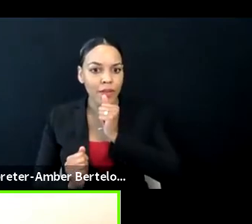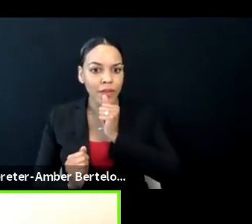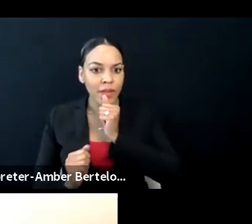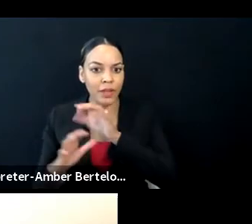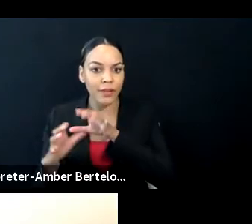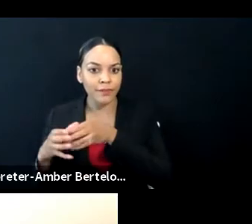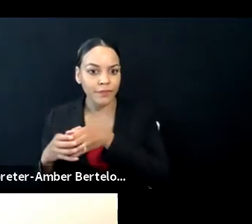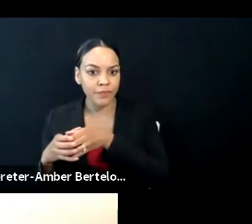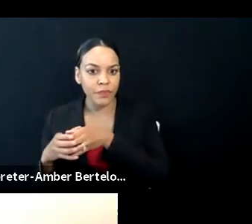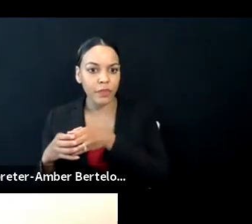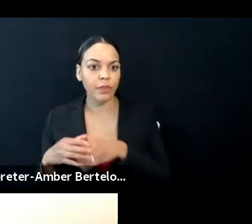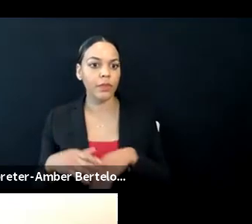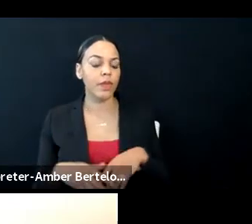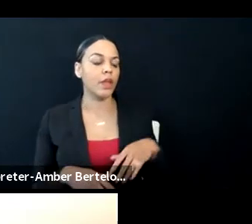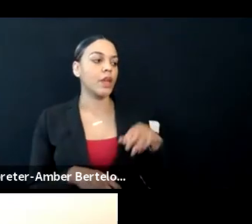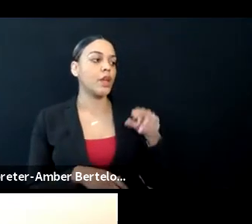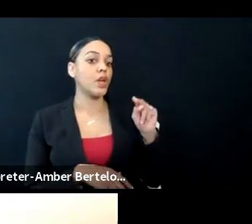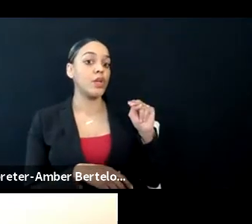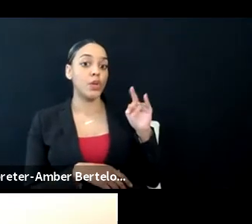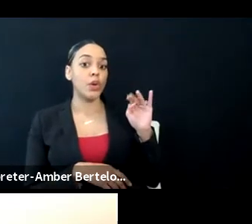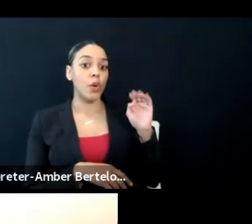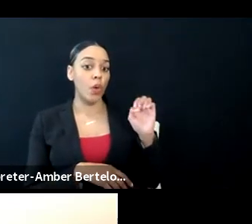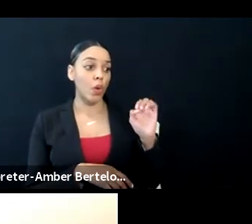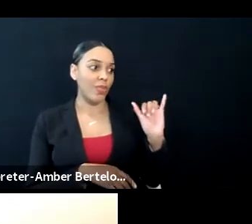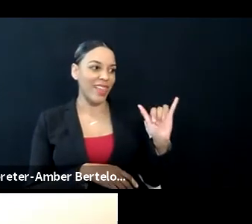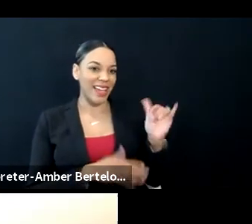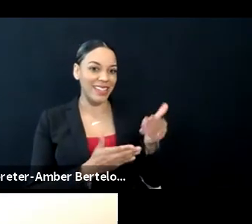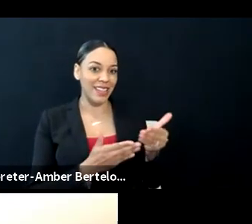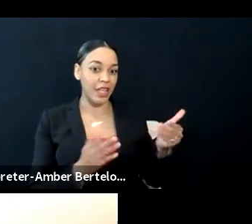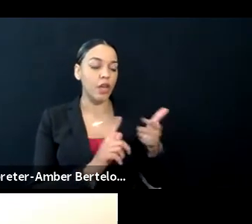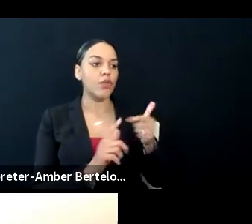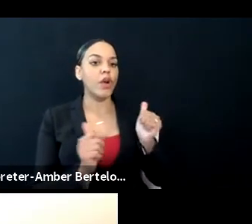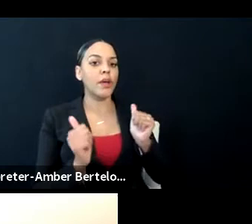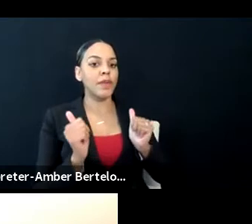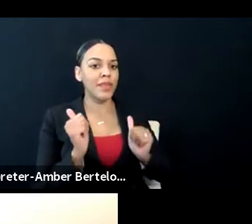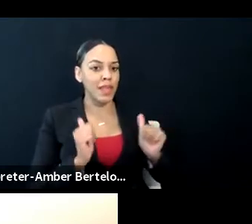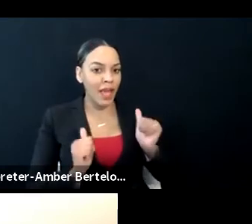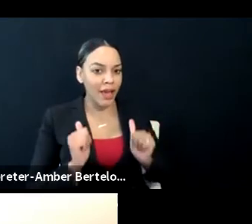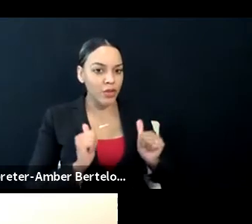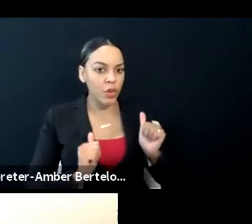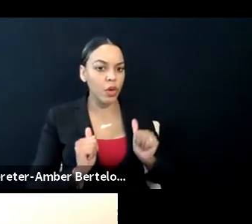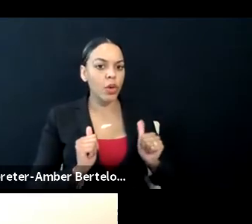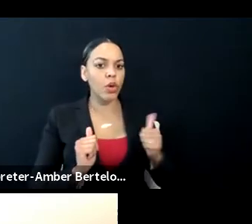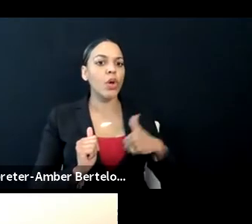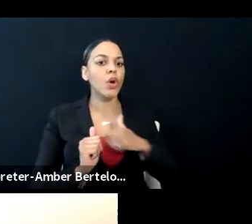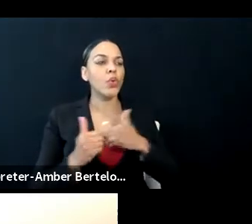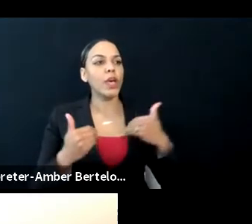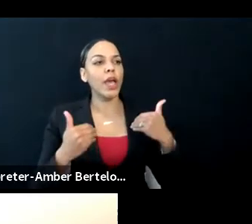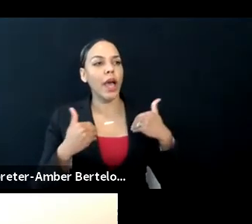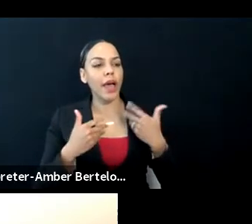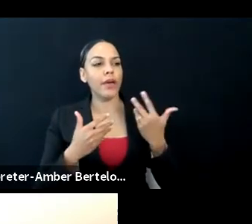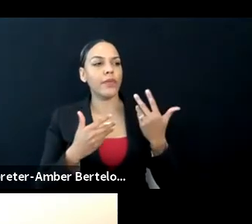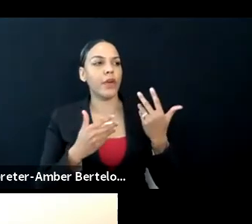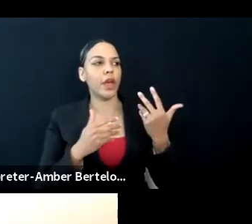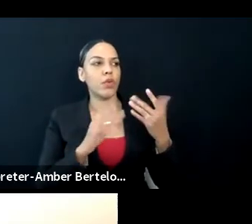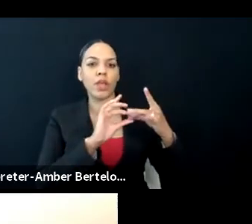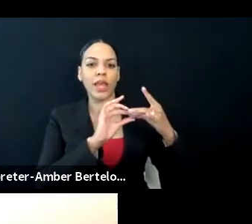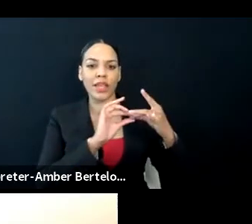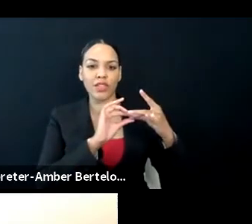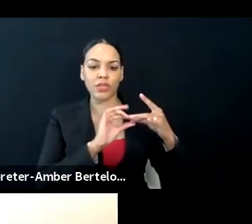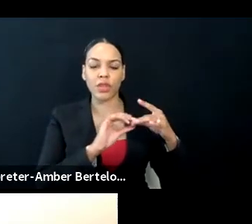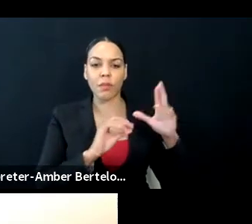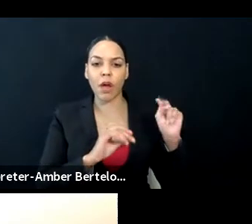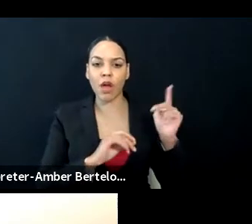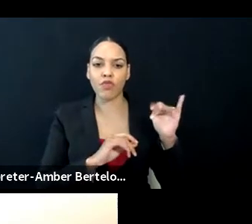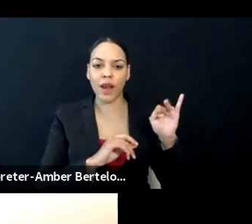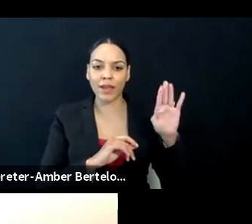That's kind of the thing, though, with, I mean, but from the theatrical, we have an unreconciled relationship as a nation to